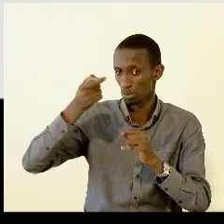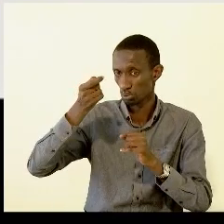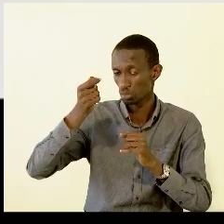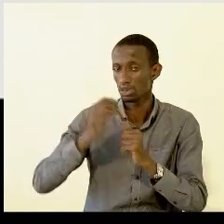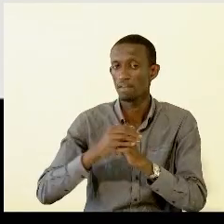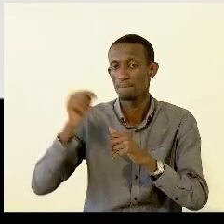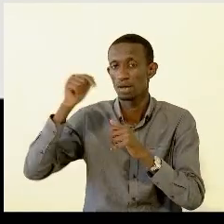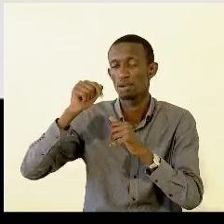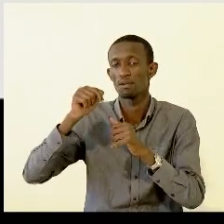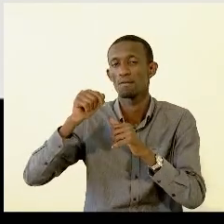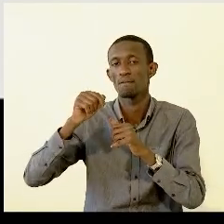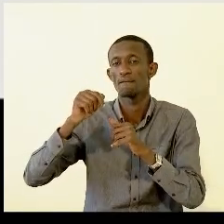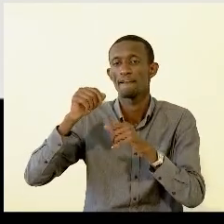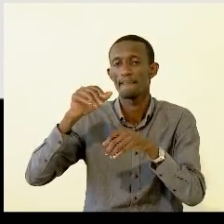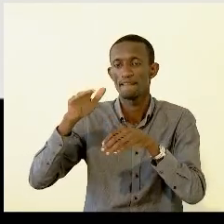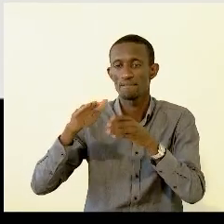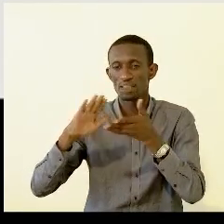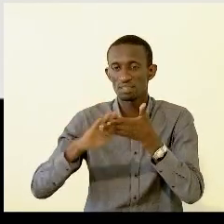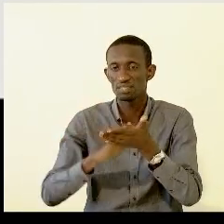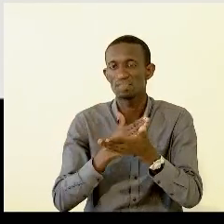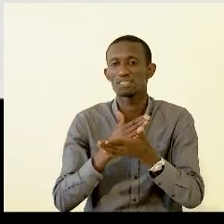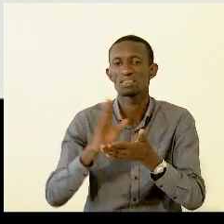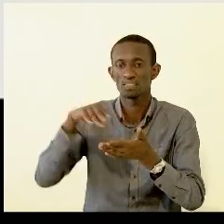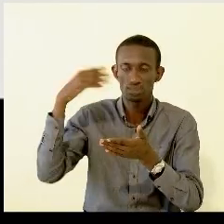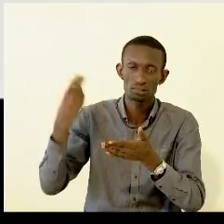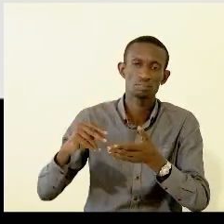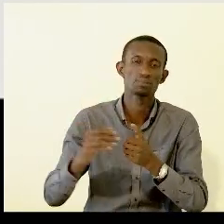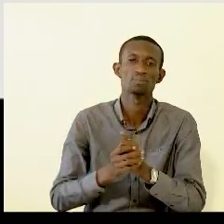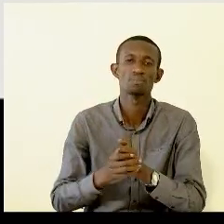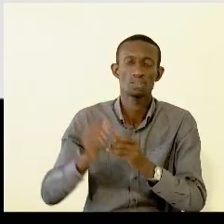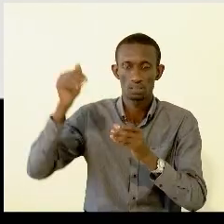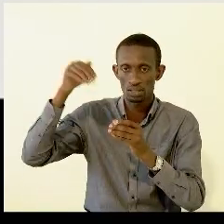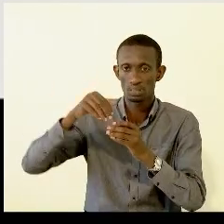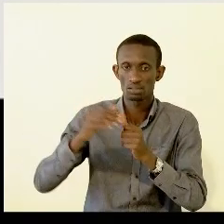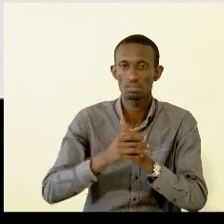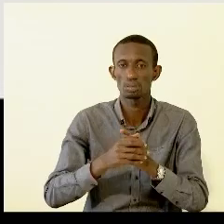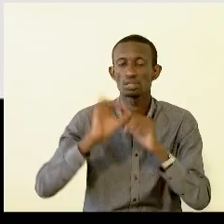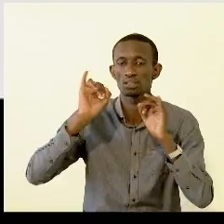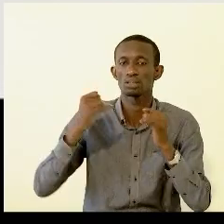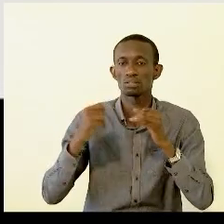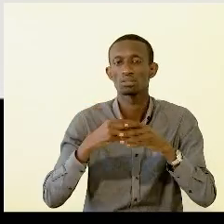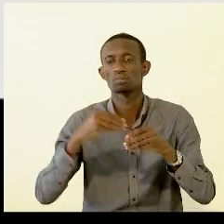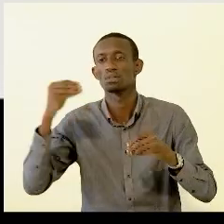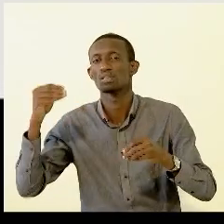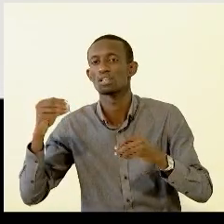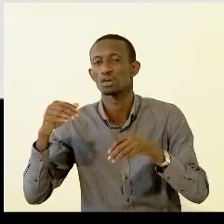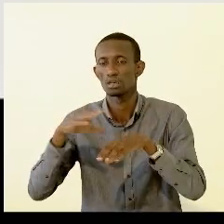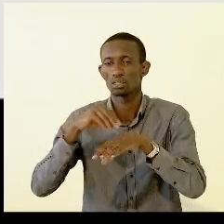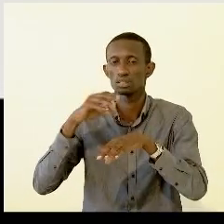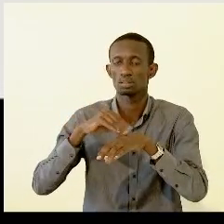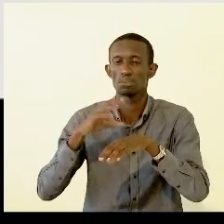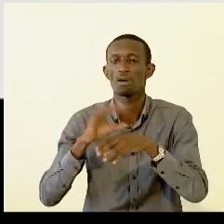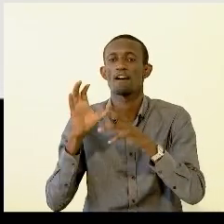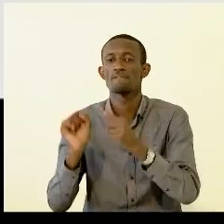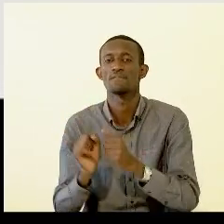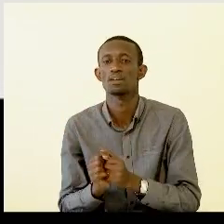here, it is slippery, it will fall inside, and when it tries to come back, it will be trapped by hair, and